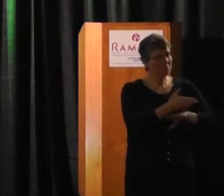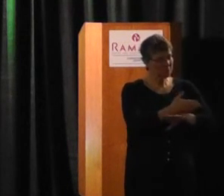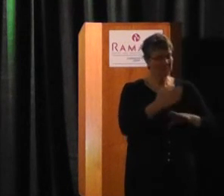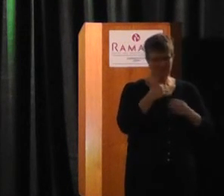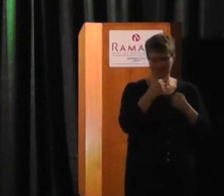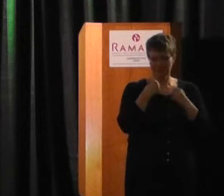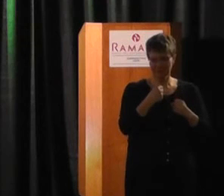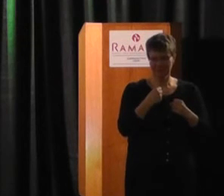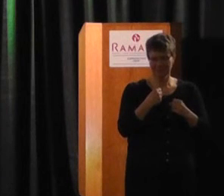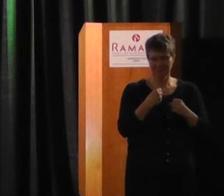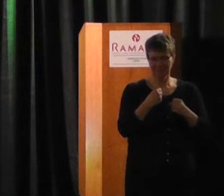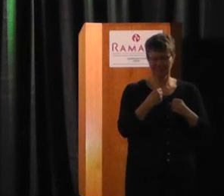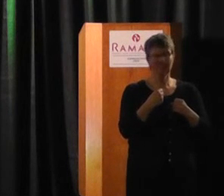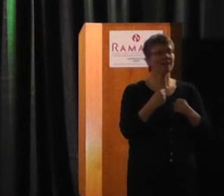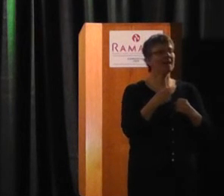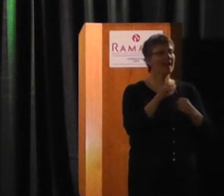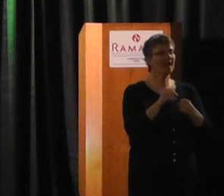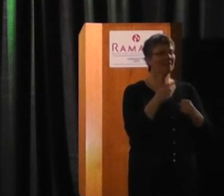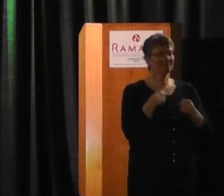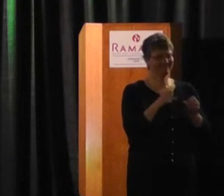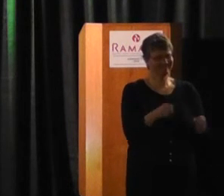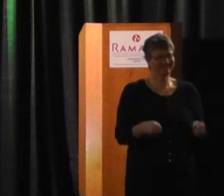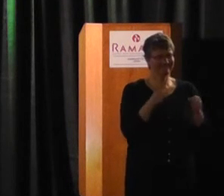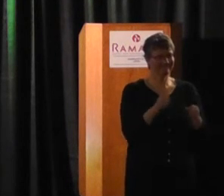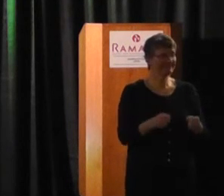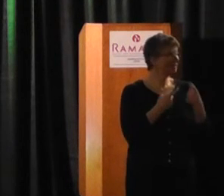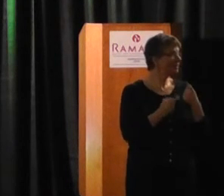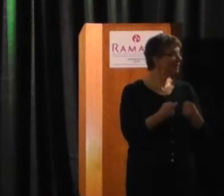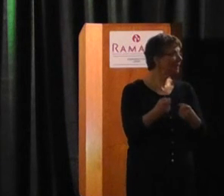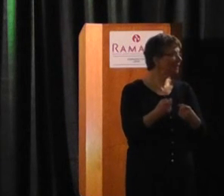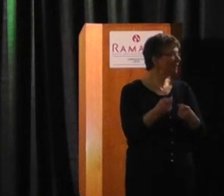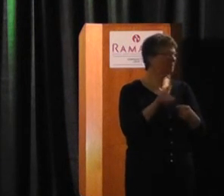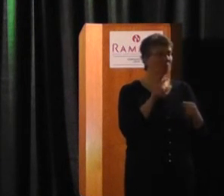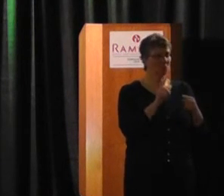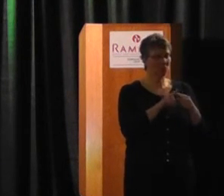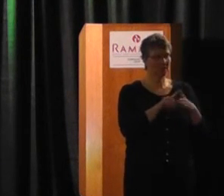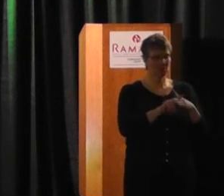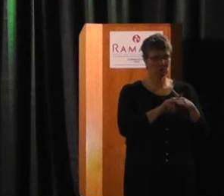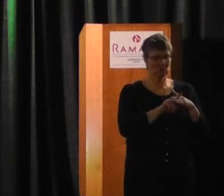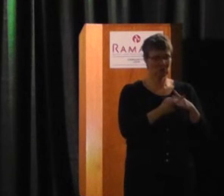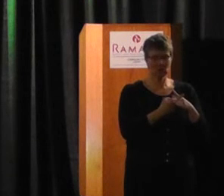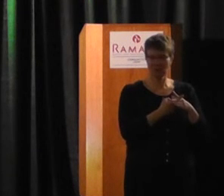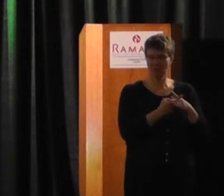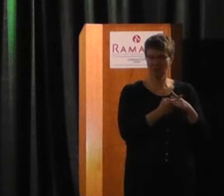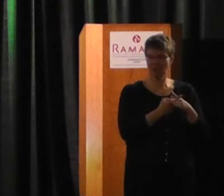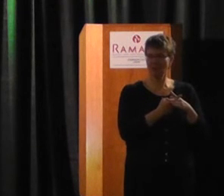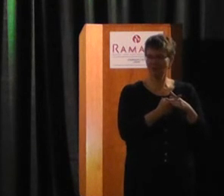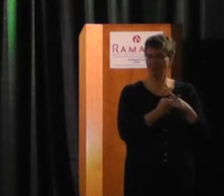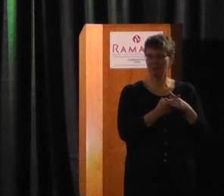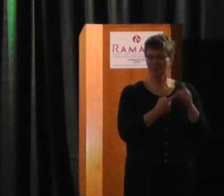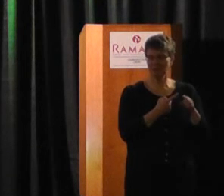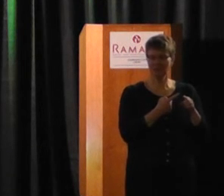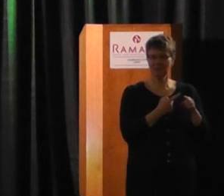the important thing about cross-country ski is, you know, the first time when you start and you go downhill is when you realize that in the city ski,